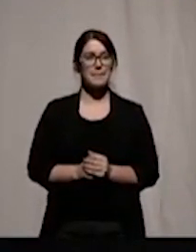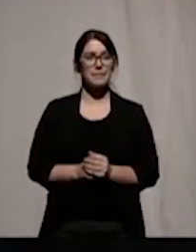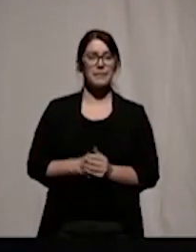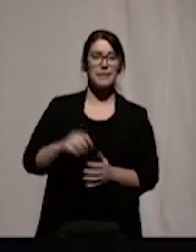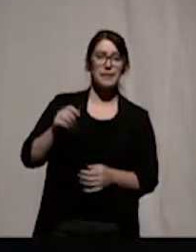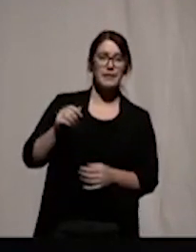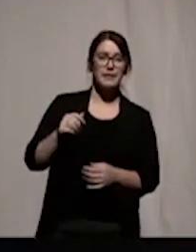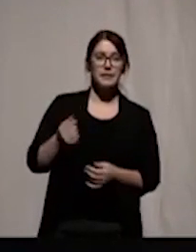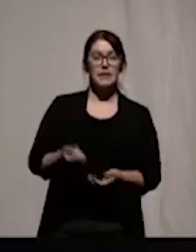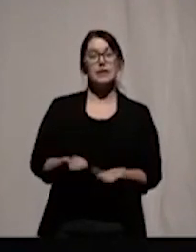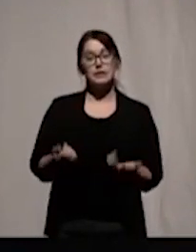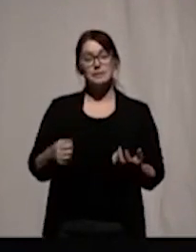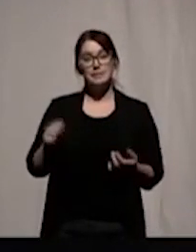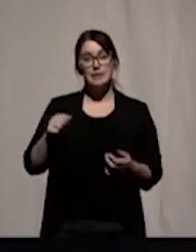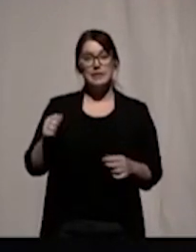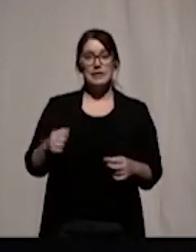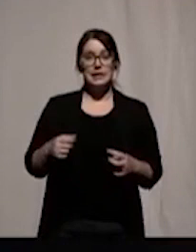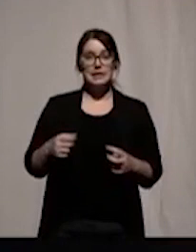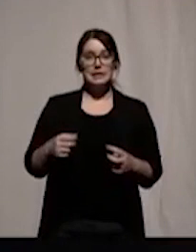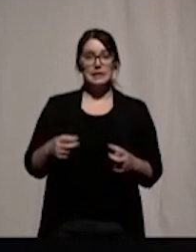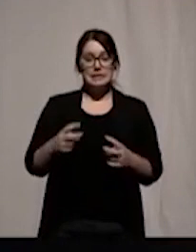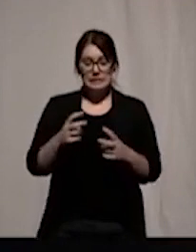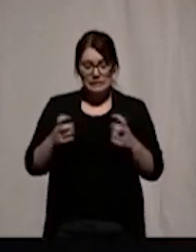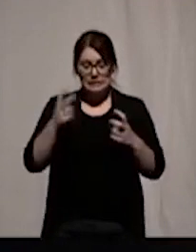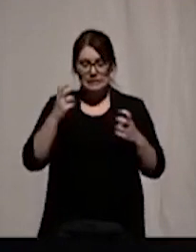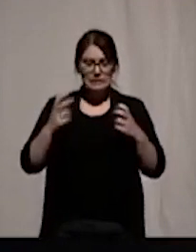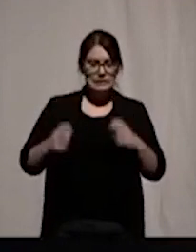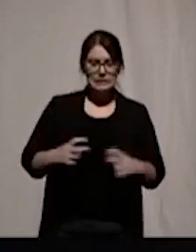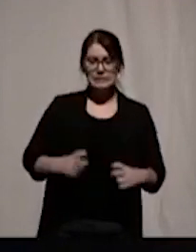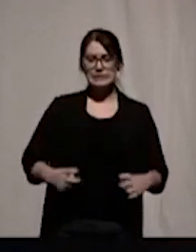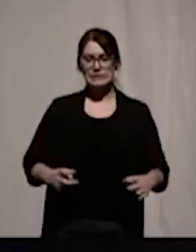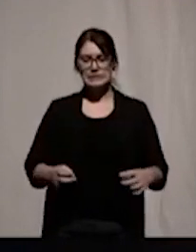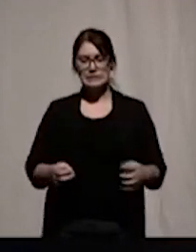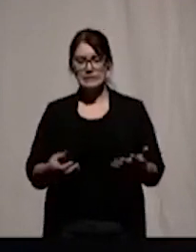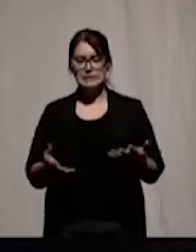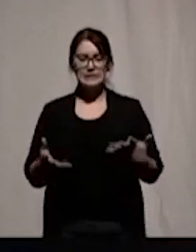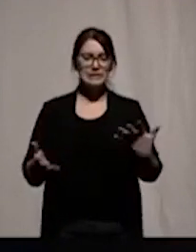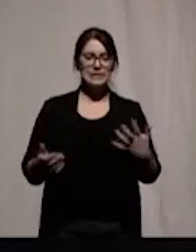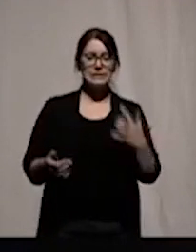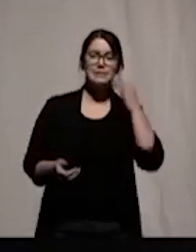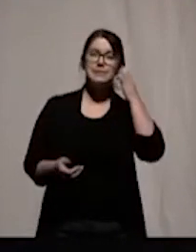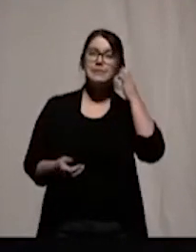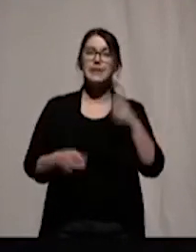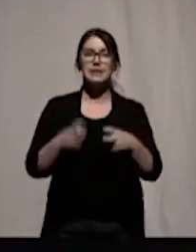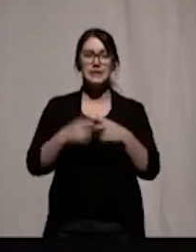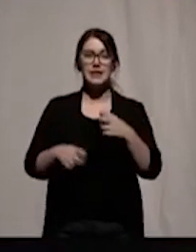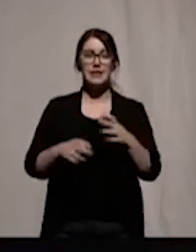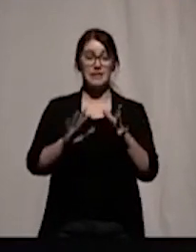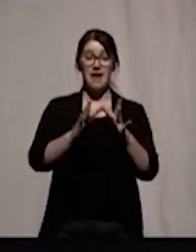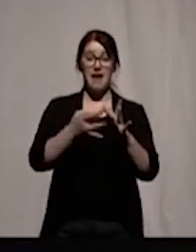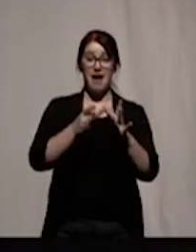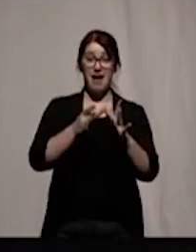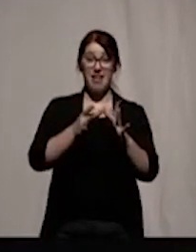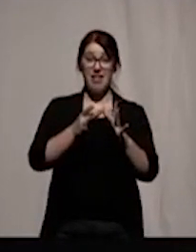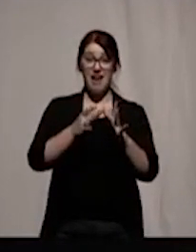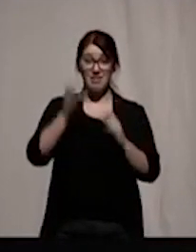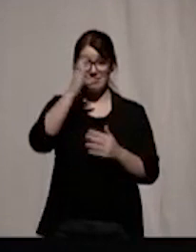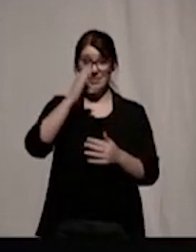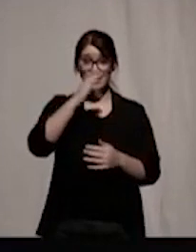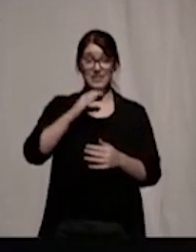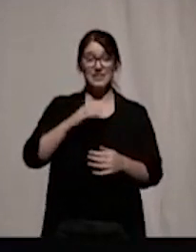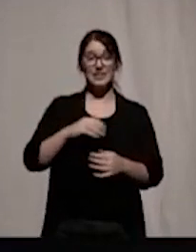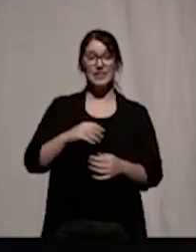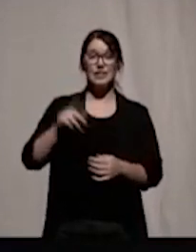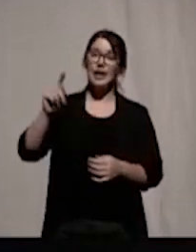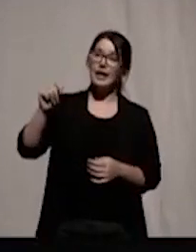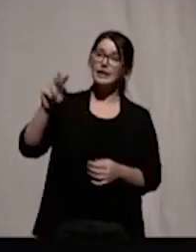absolutely dig for them. You can't even find it by the title of the song. You have to search the tra-la-la-la-la song, and it'll come up, no problem. So